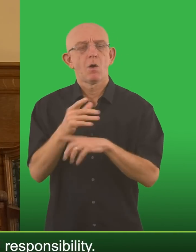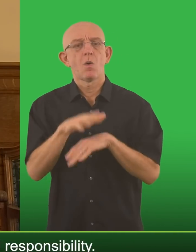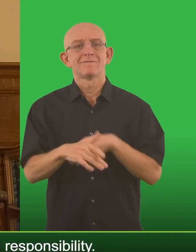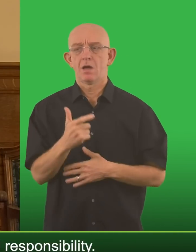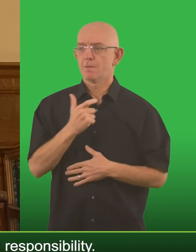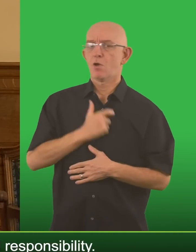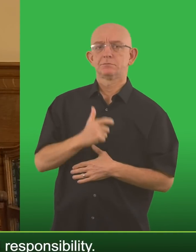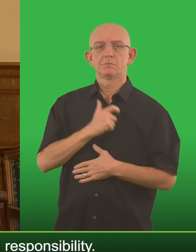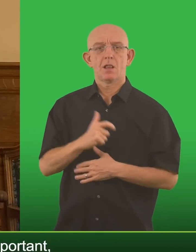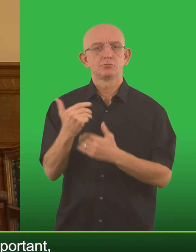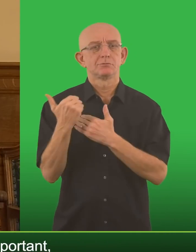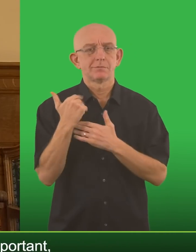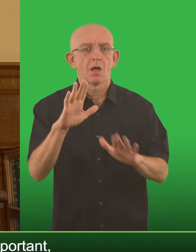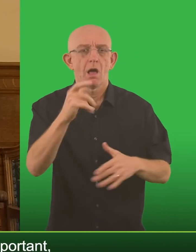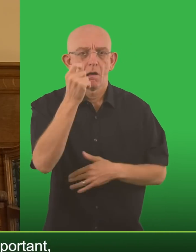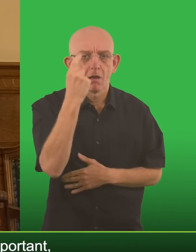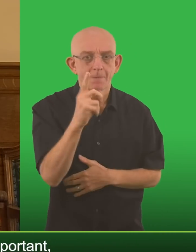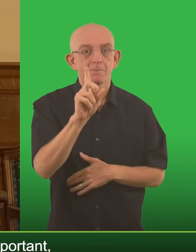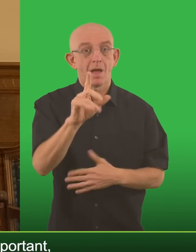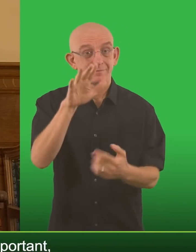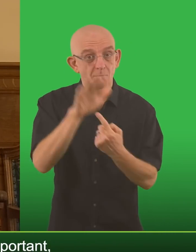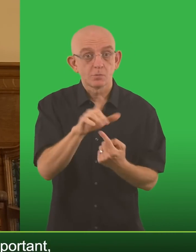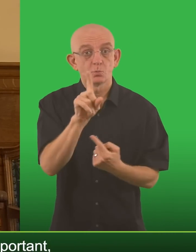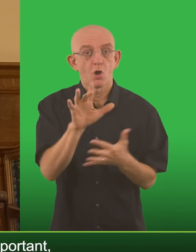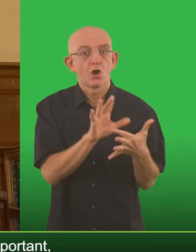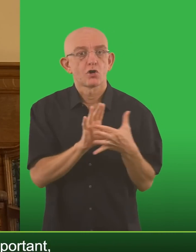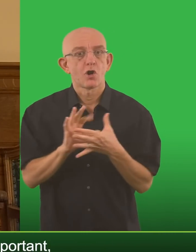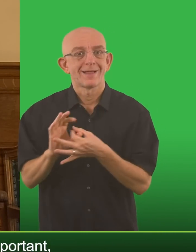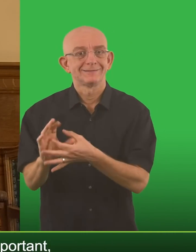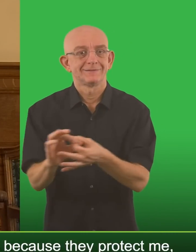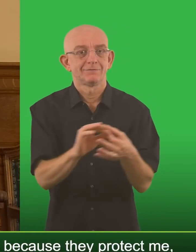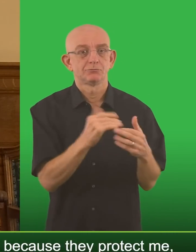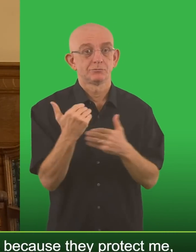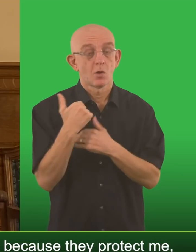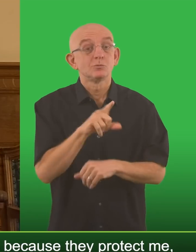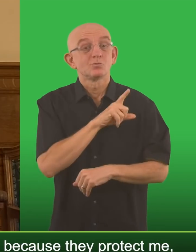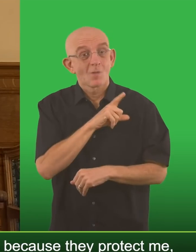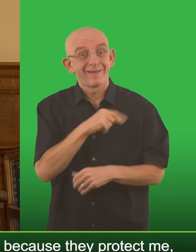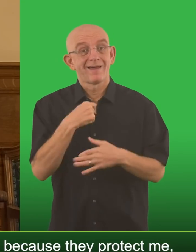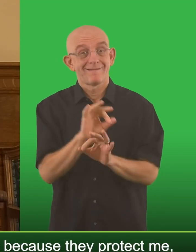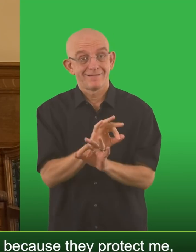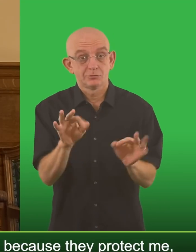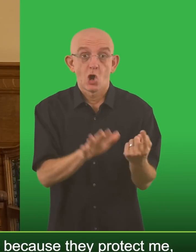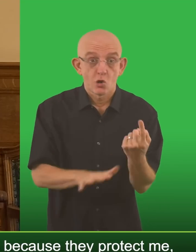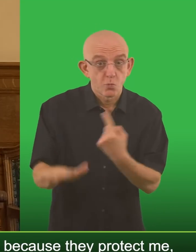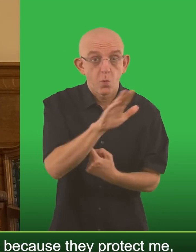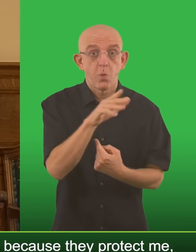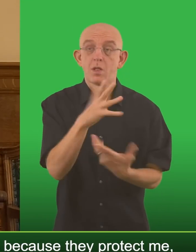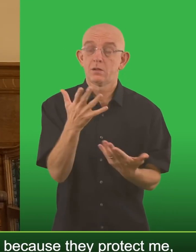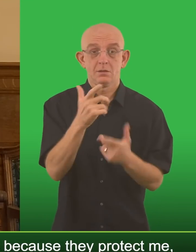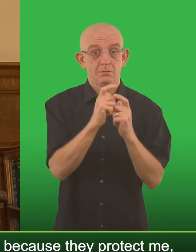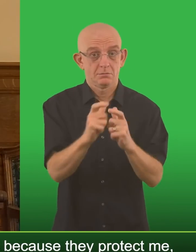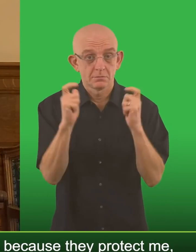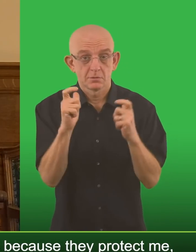about personal responsibility. Personal responsibility is important, but we need some collective responsibility. So my ask on everybody is to wear face masks